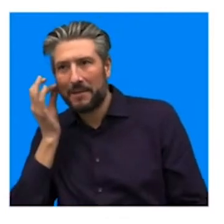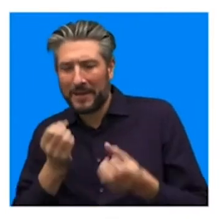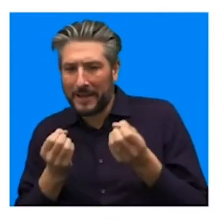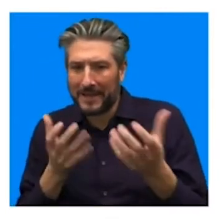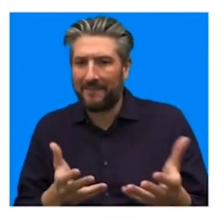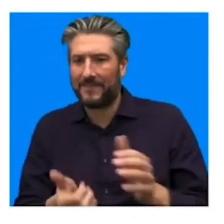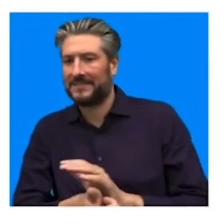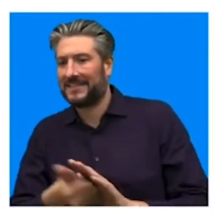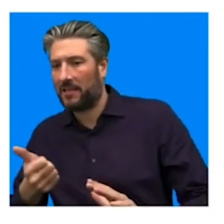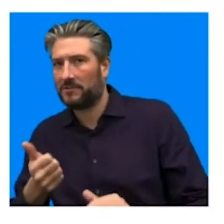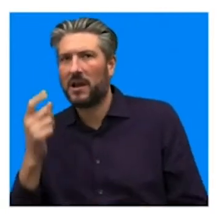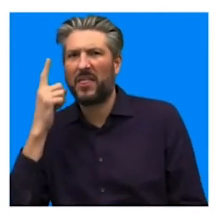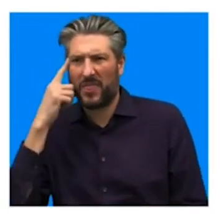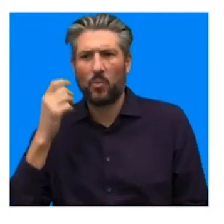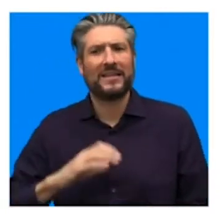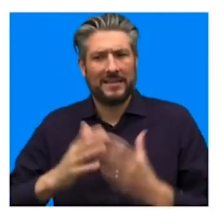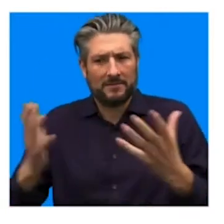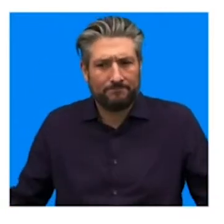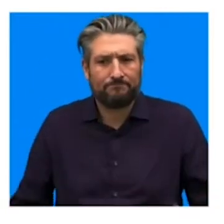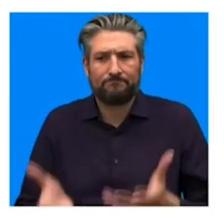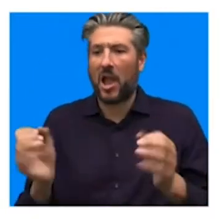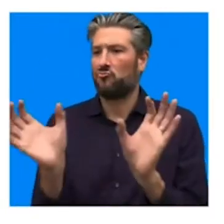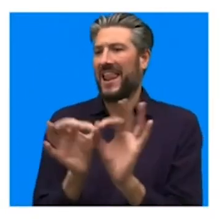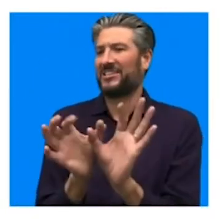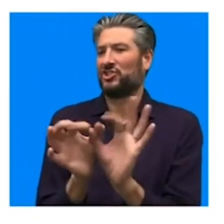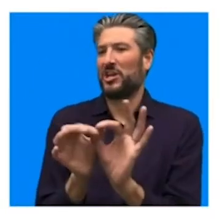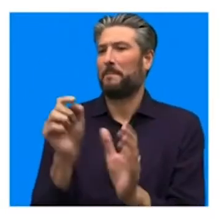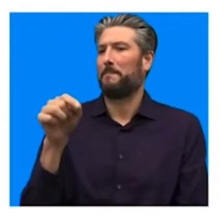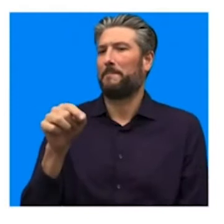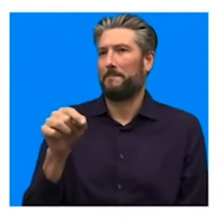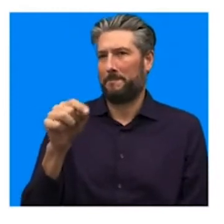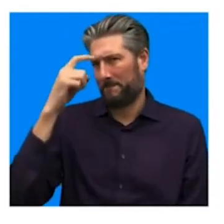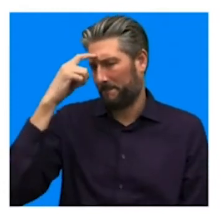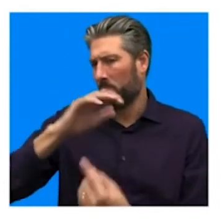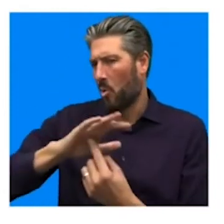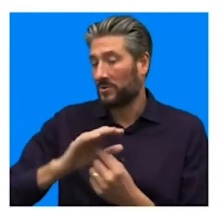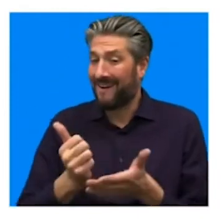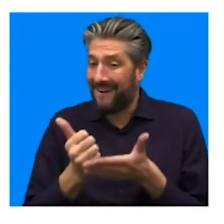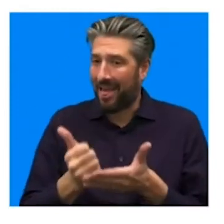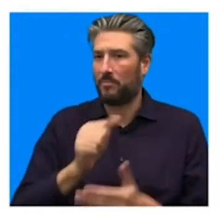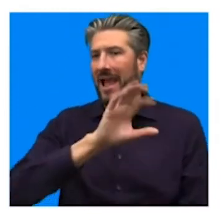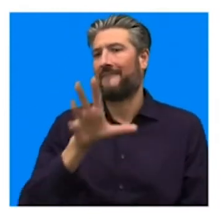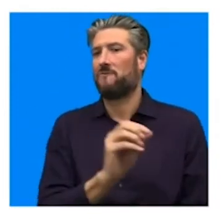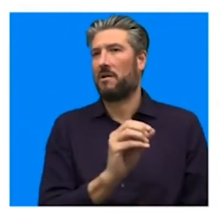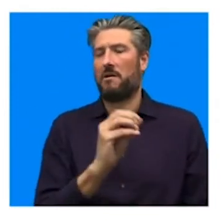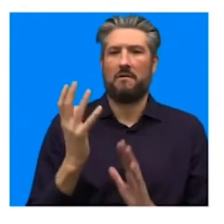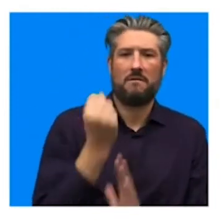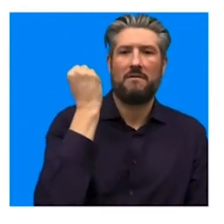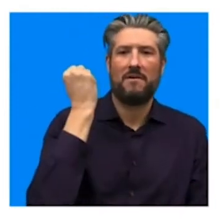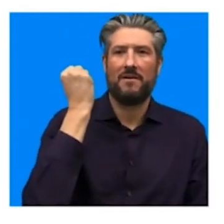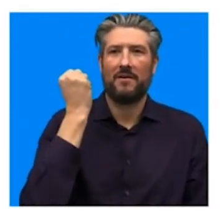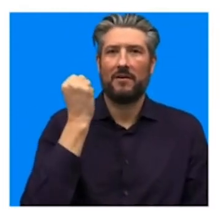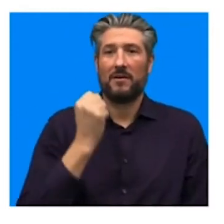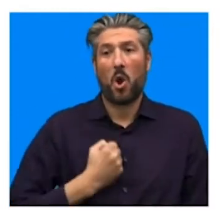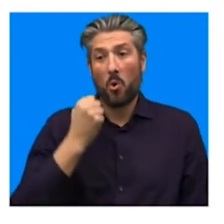relationships so that we can help people like us in Africa to succeed and learn from our own experiences. I'd